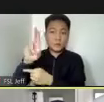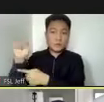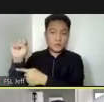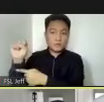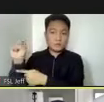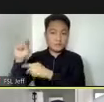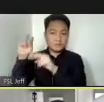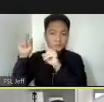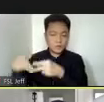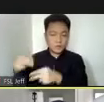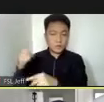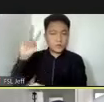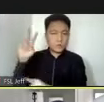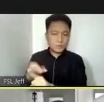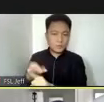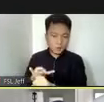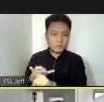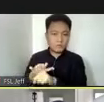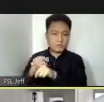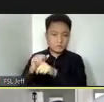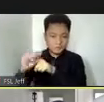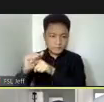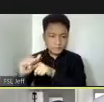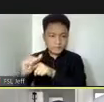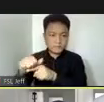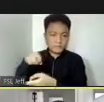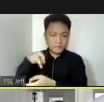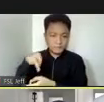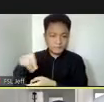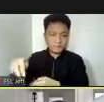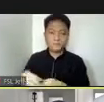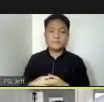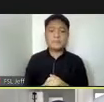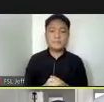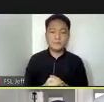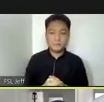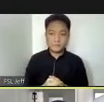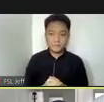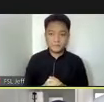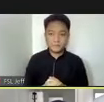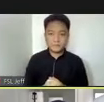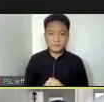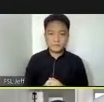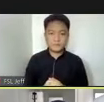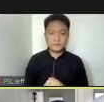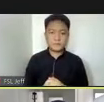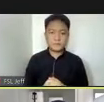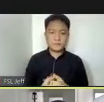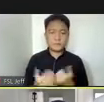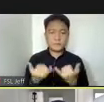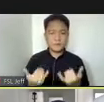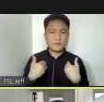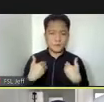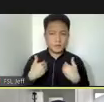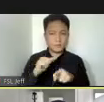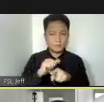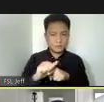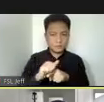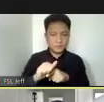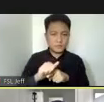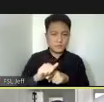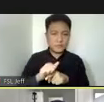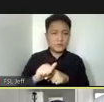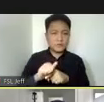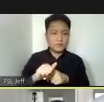They have a vocational training that offer vocational courses for persons with disability. Next slide.